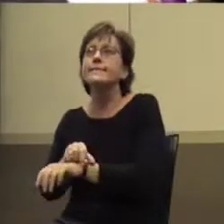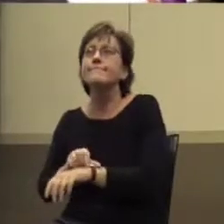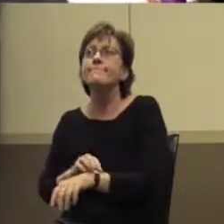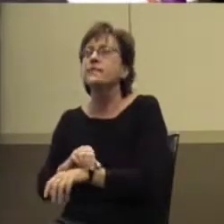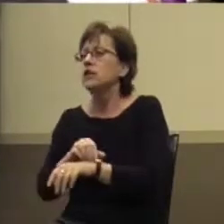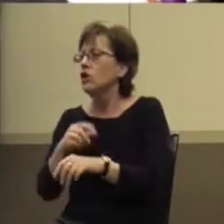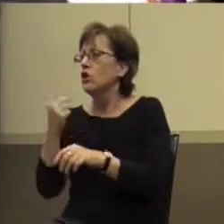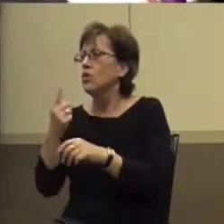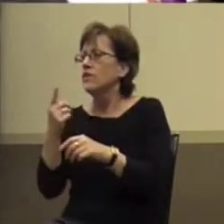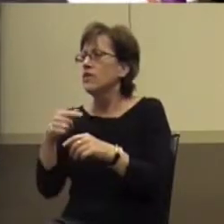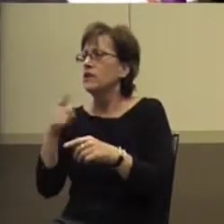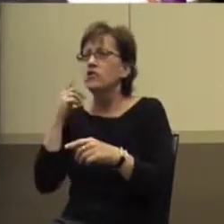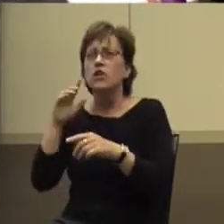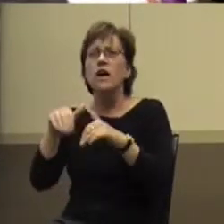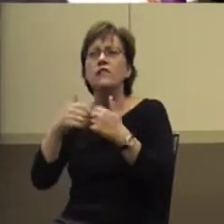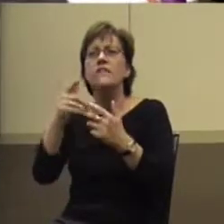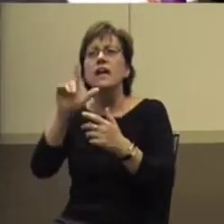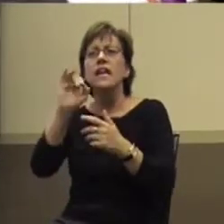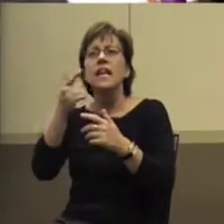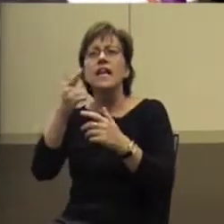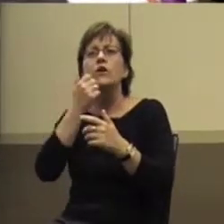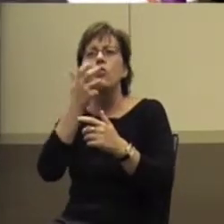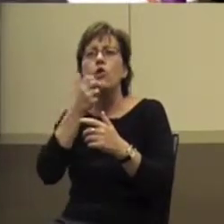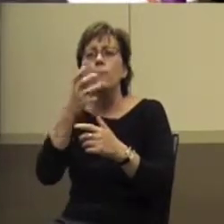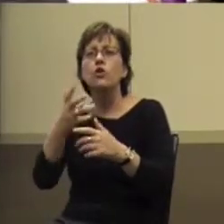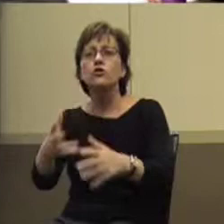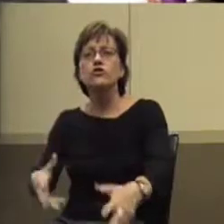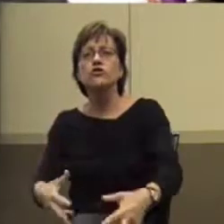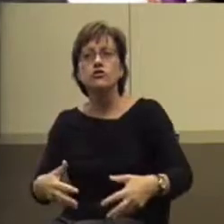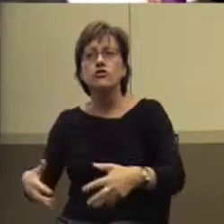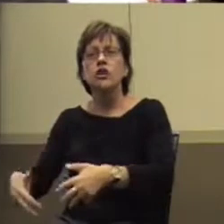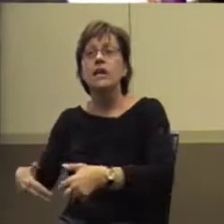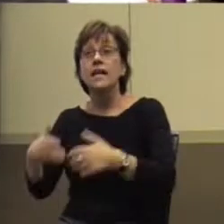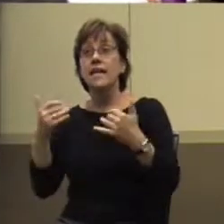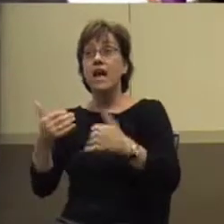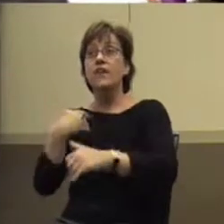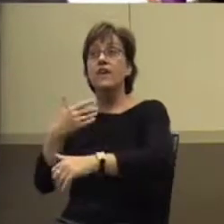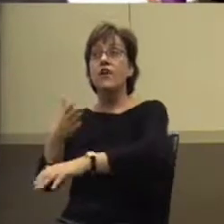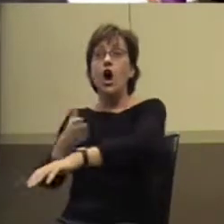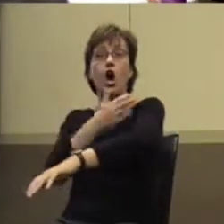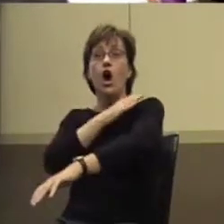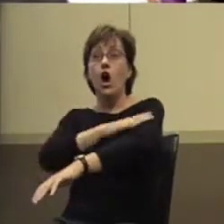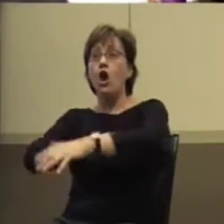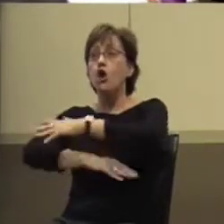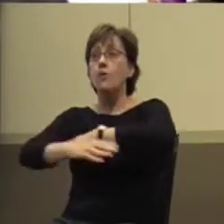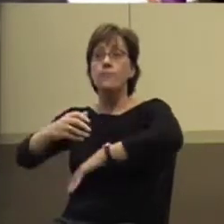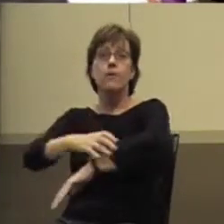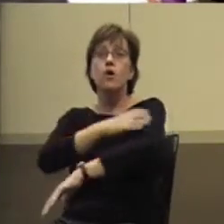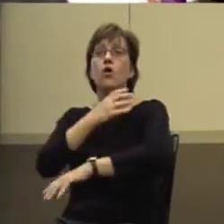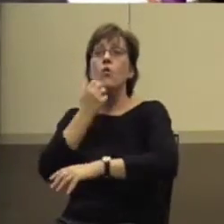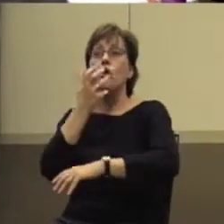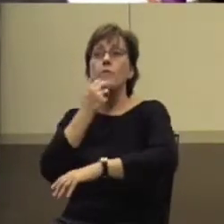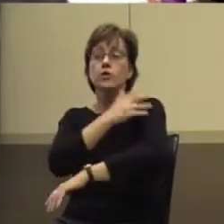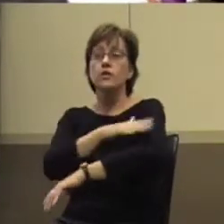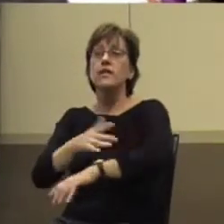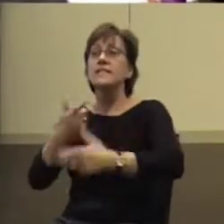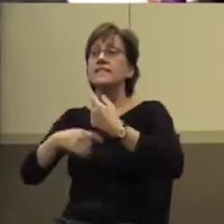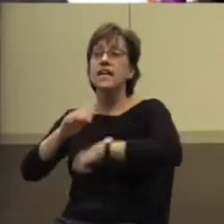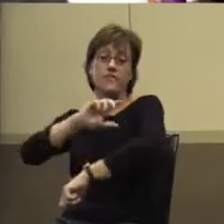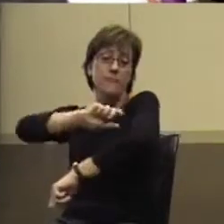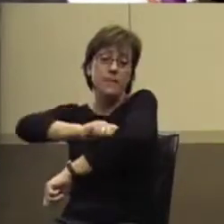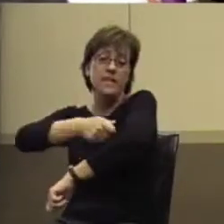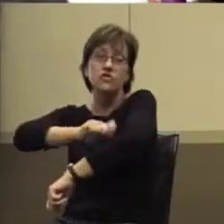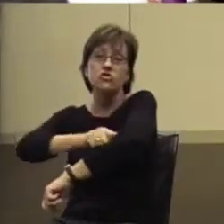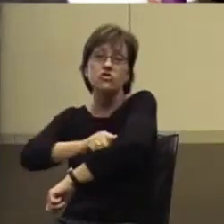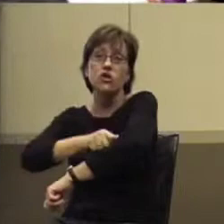those. You know how they have leg warmers, they have arm warmers now. So, and they're like really soft and stuff. So opposed to pinching herself